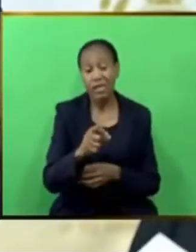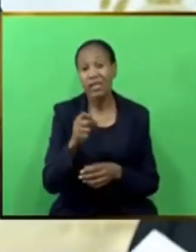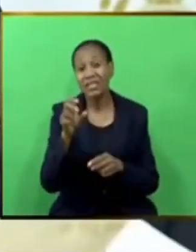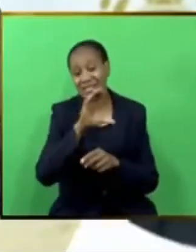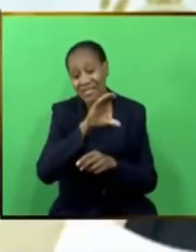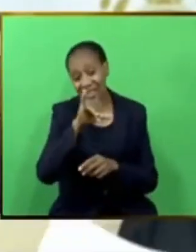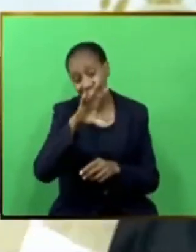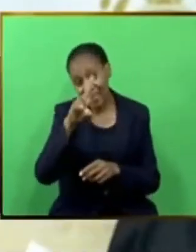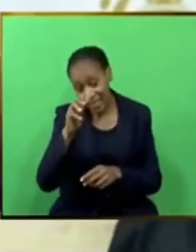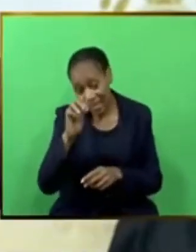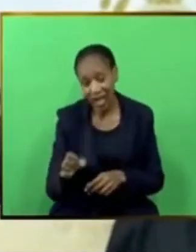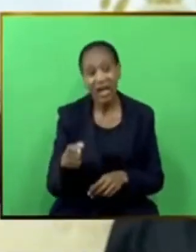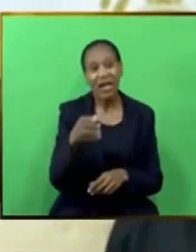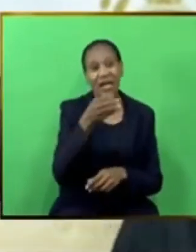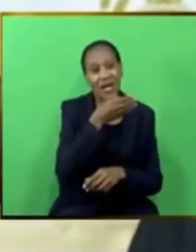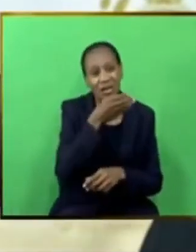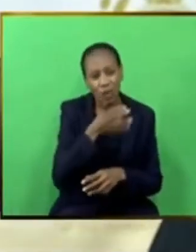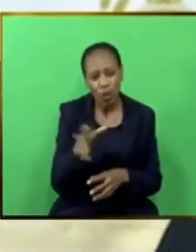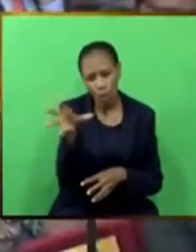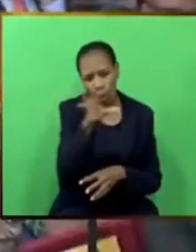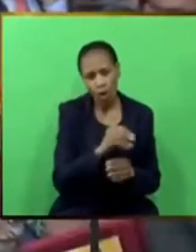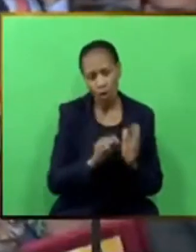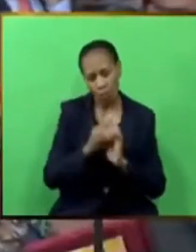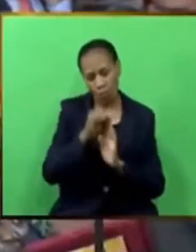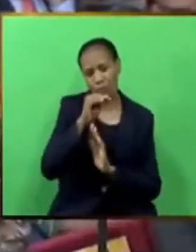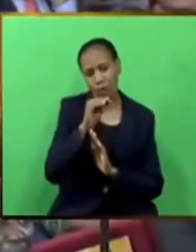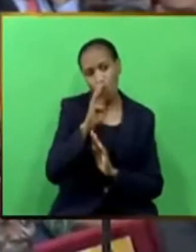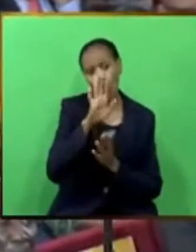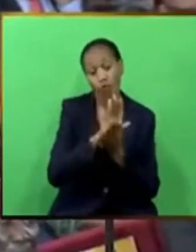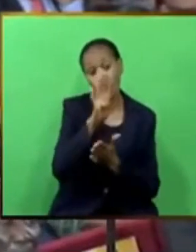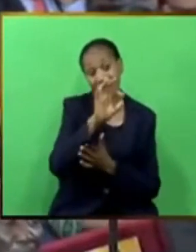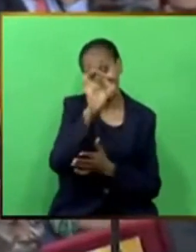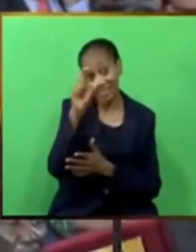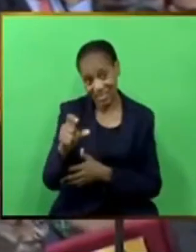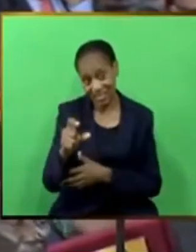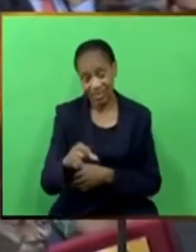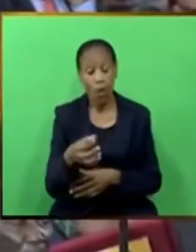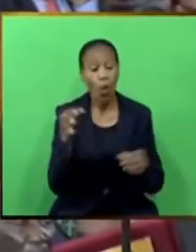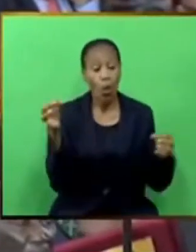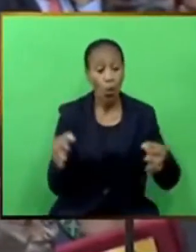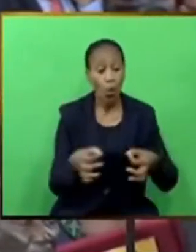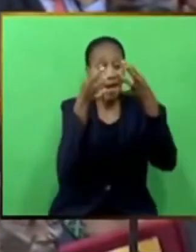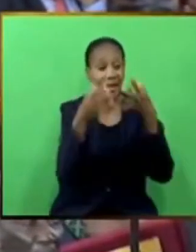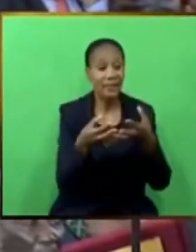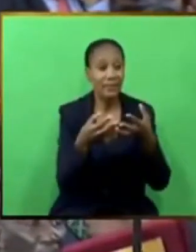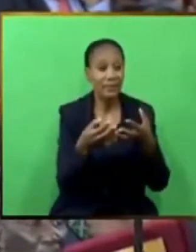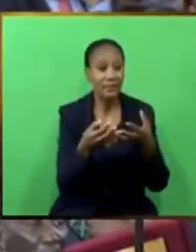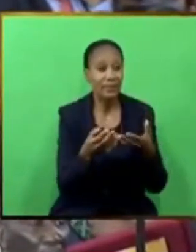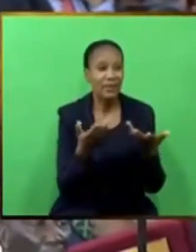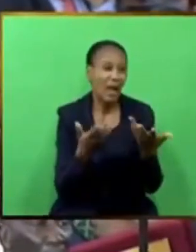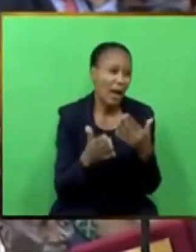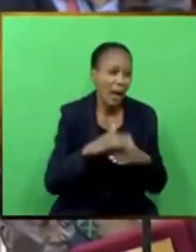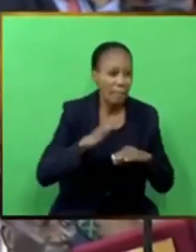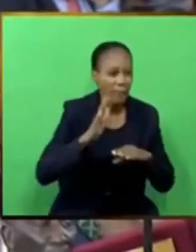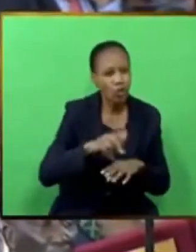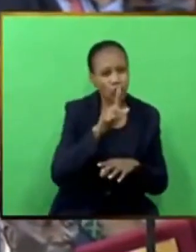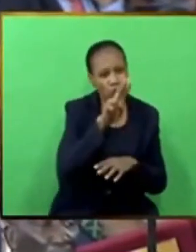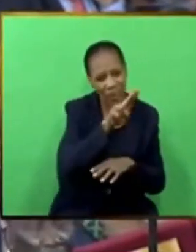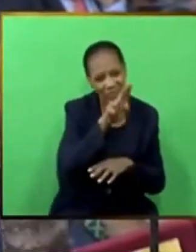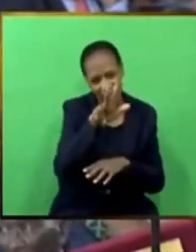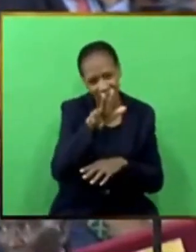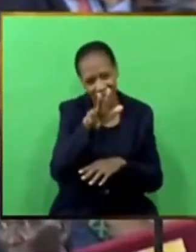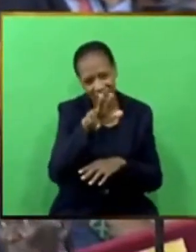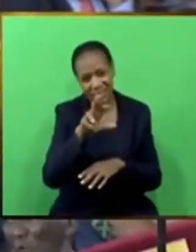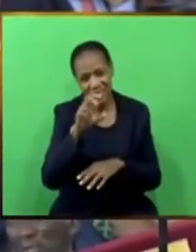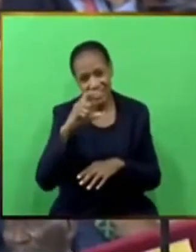and alcohol fruit beverage goes by 14 cents. A bottle of wine costs an extra 28 cents.